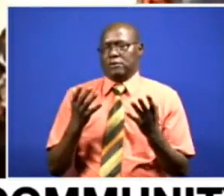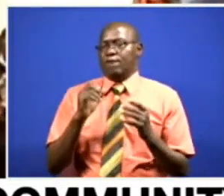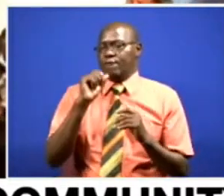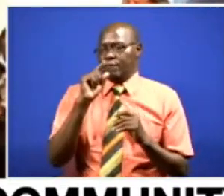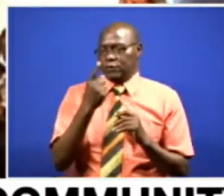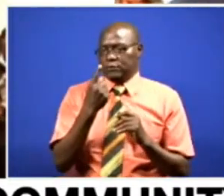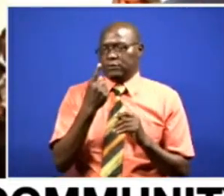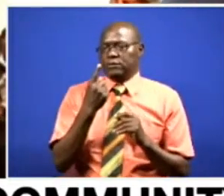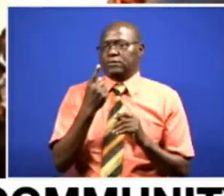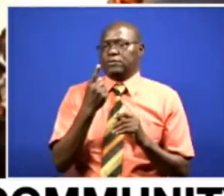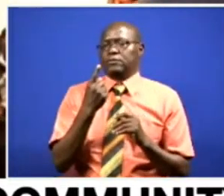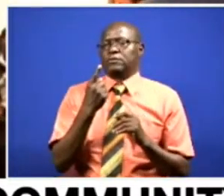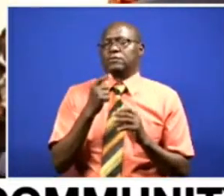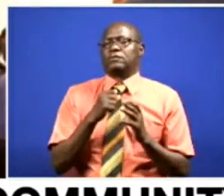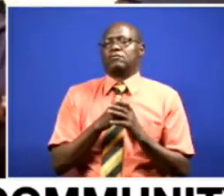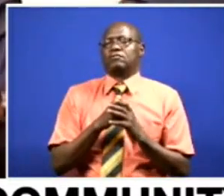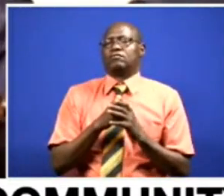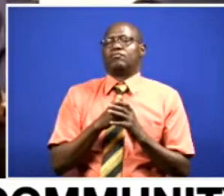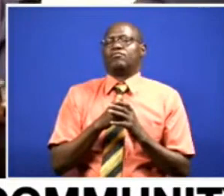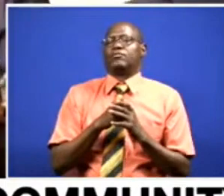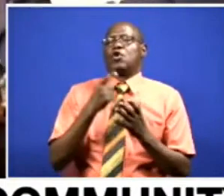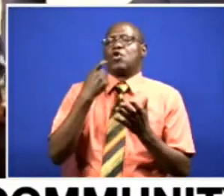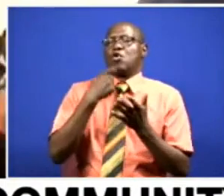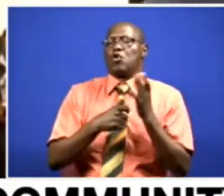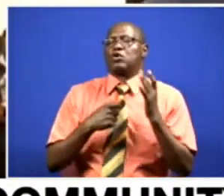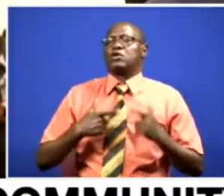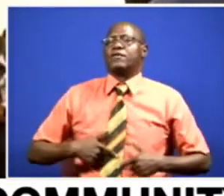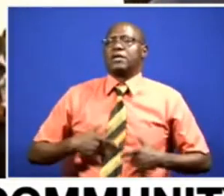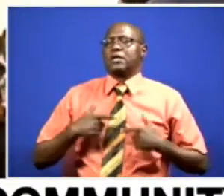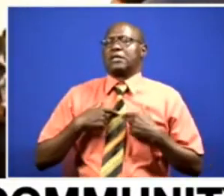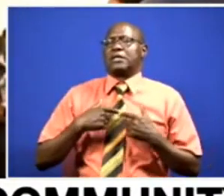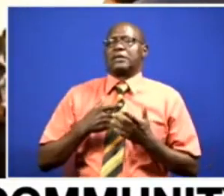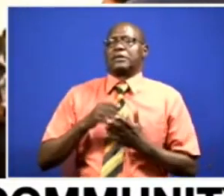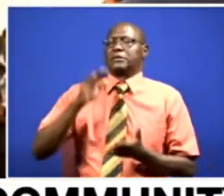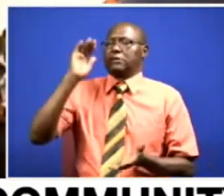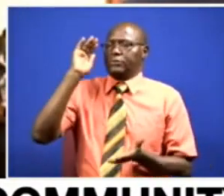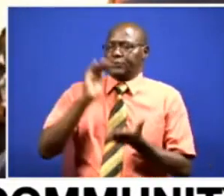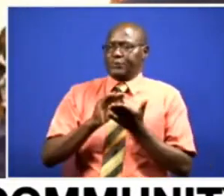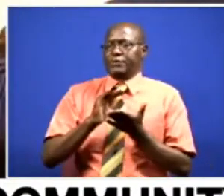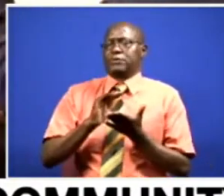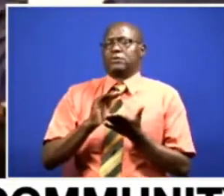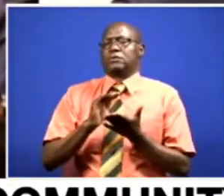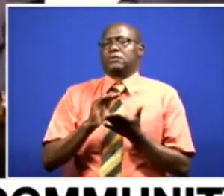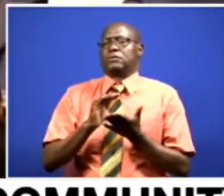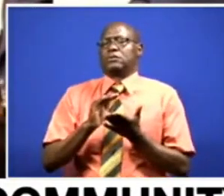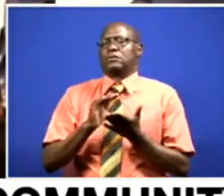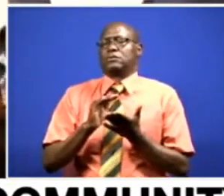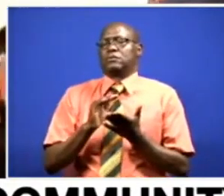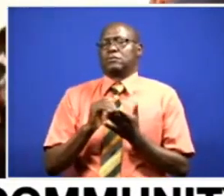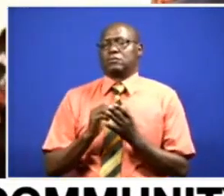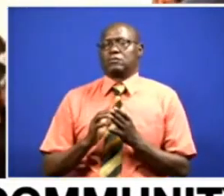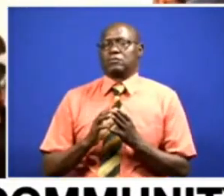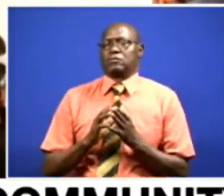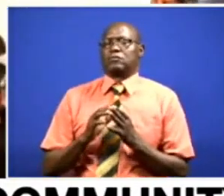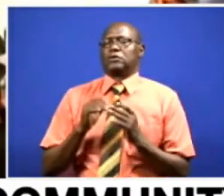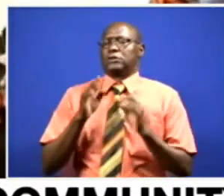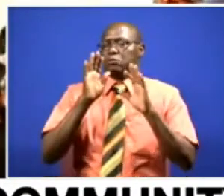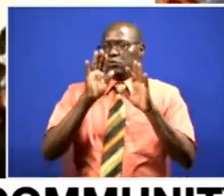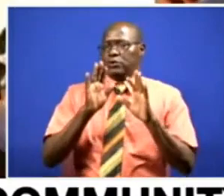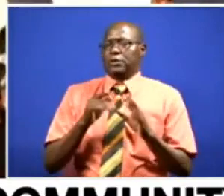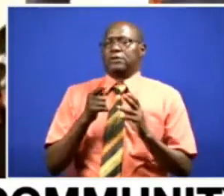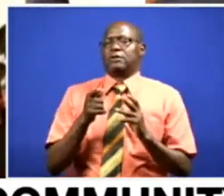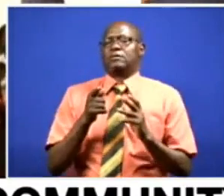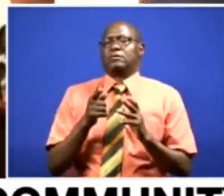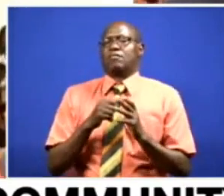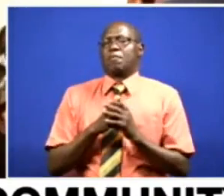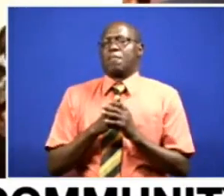Kwanza tumesema tunataka gharama ya maisha ipunguzwe. Bei ya bidhaa muhimu